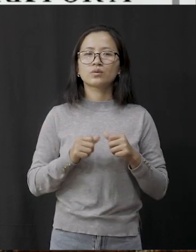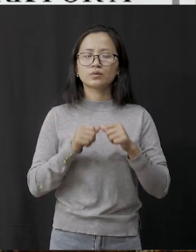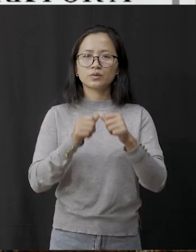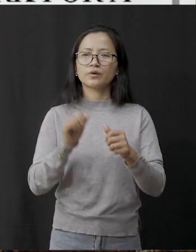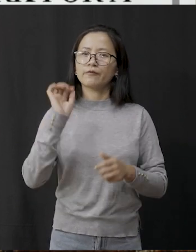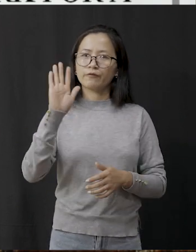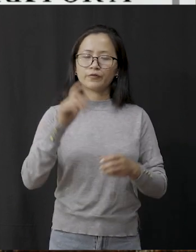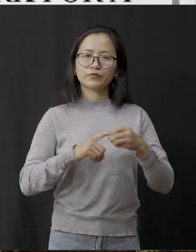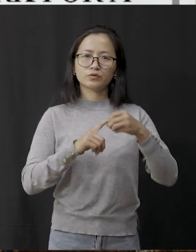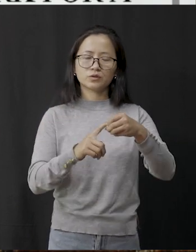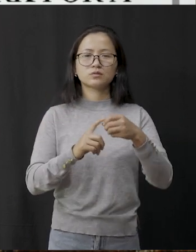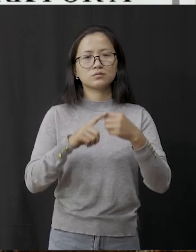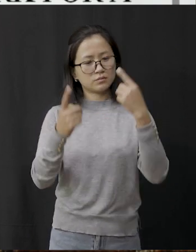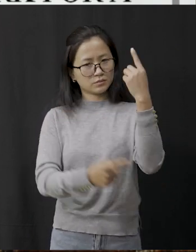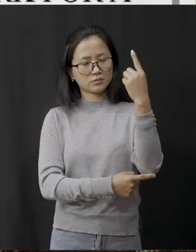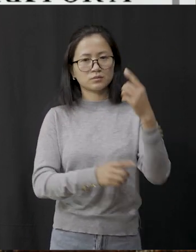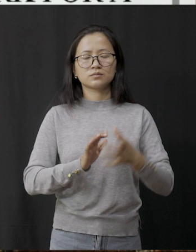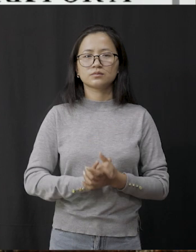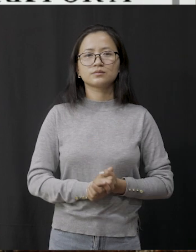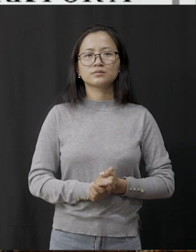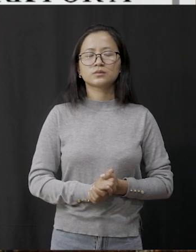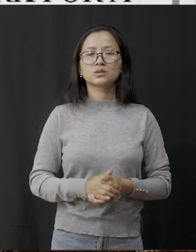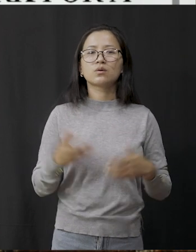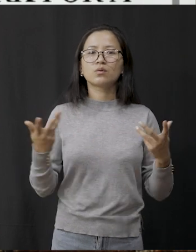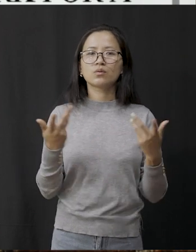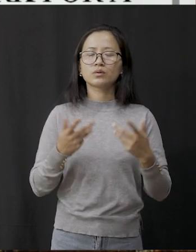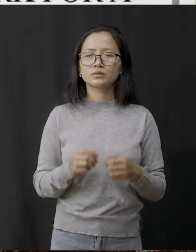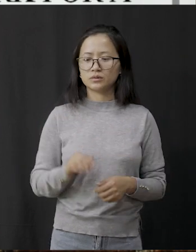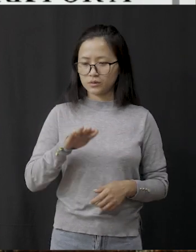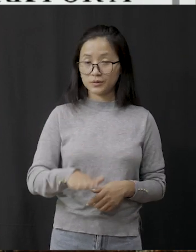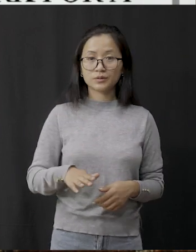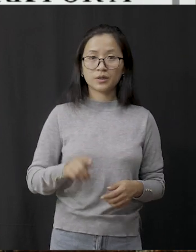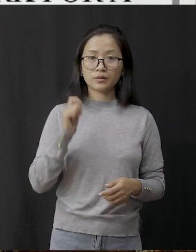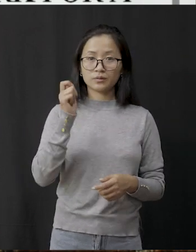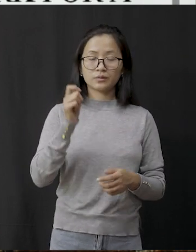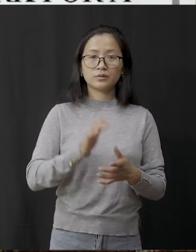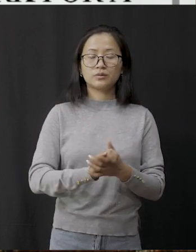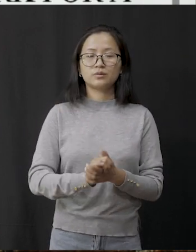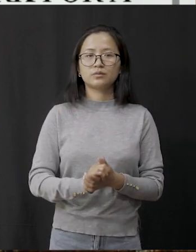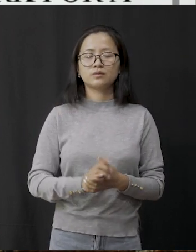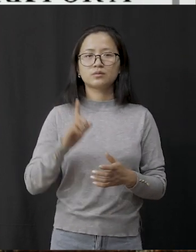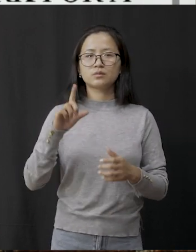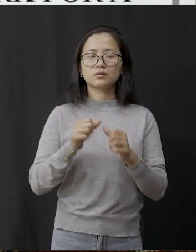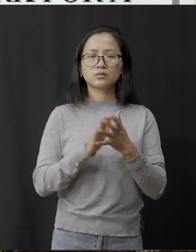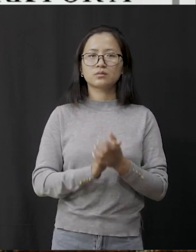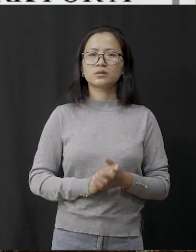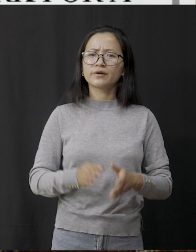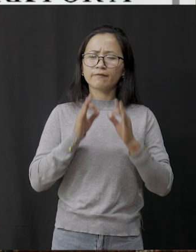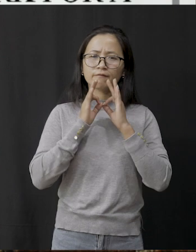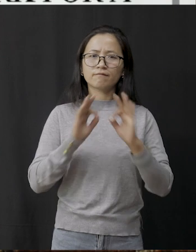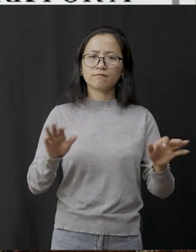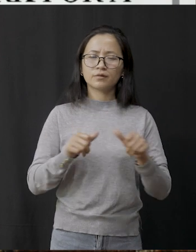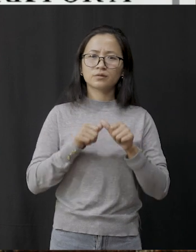for the fifth question, the last question? What is child labor? Child labor, the answer is very